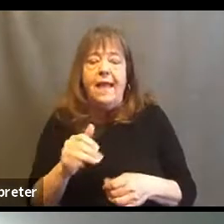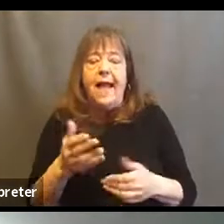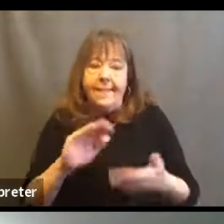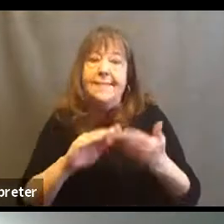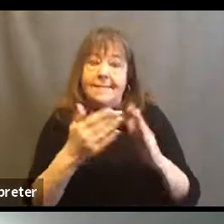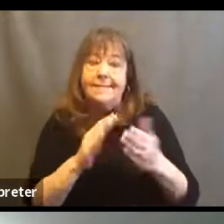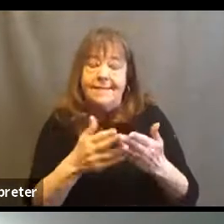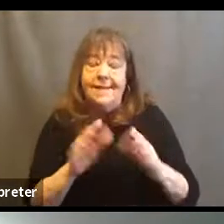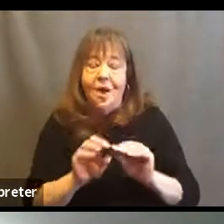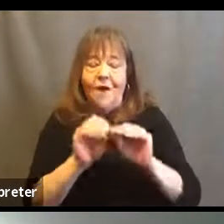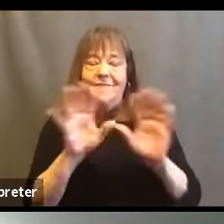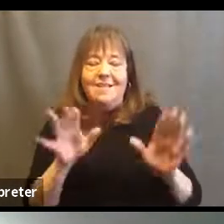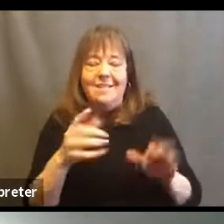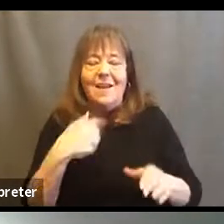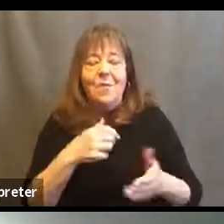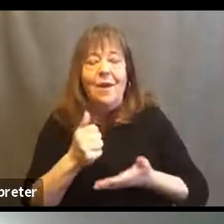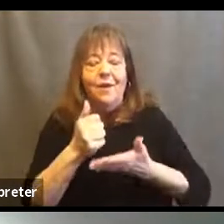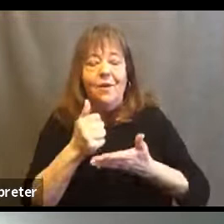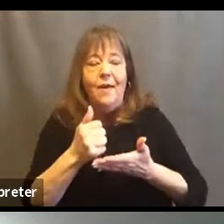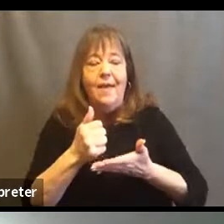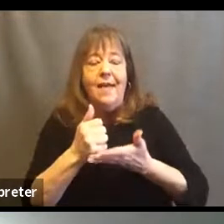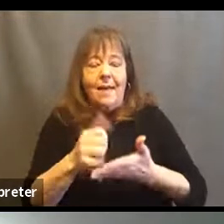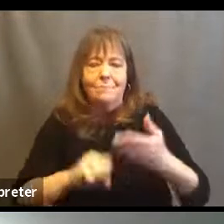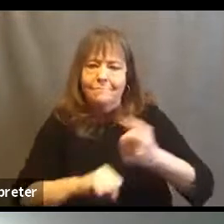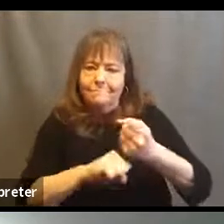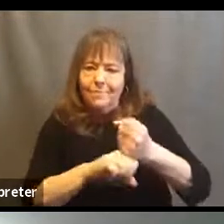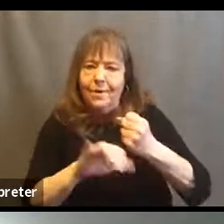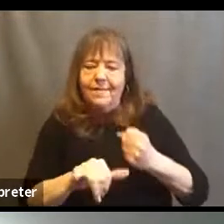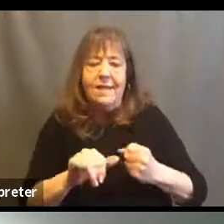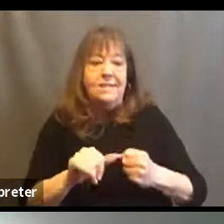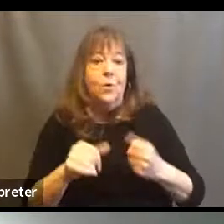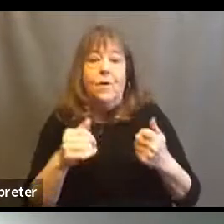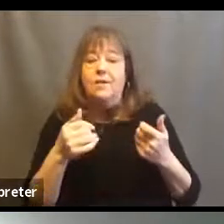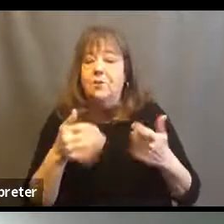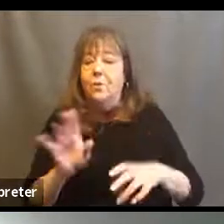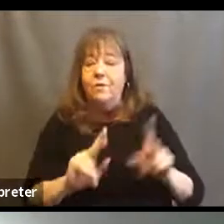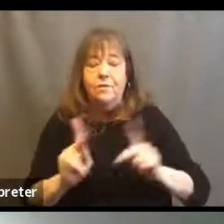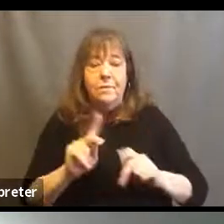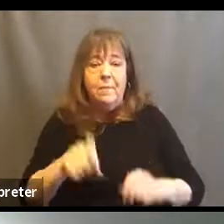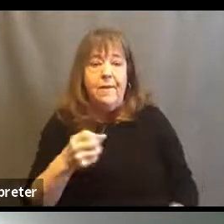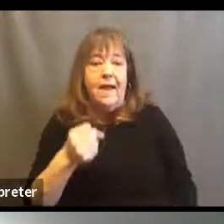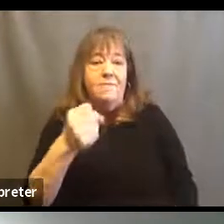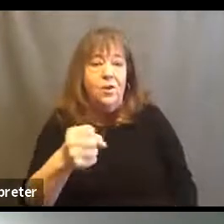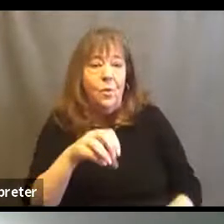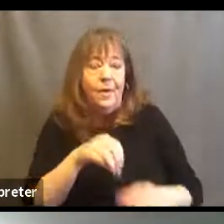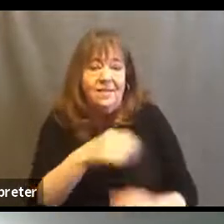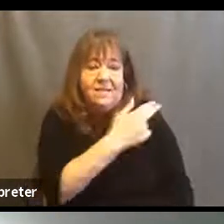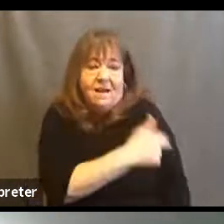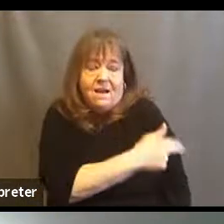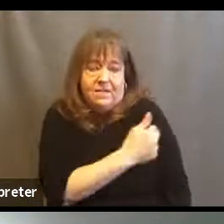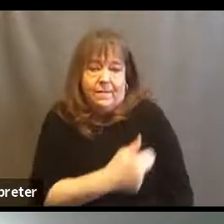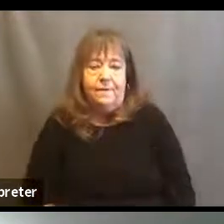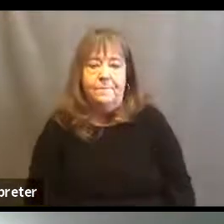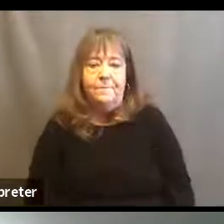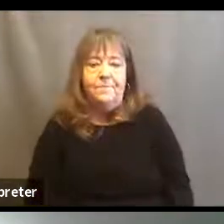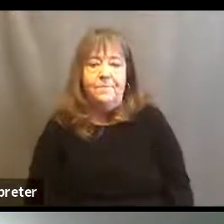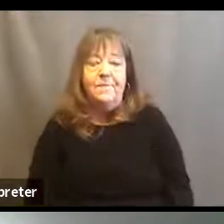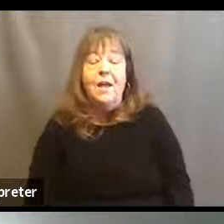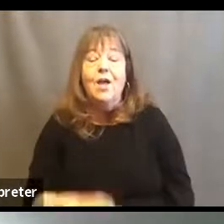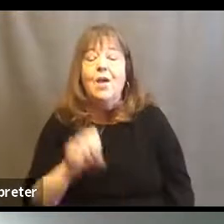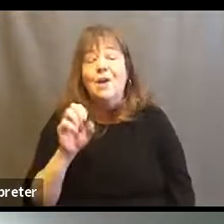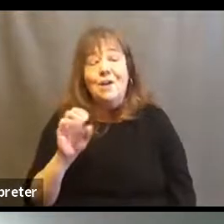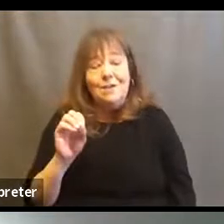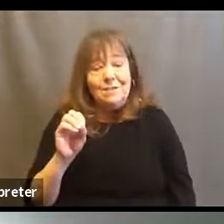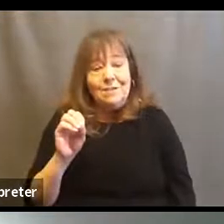obviously, and we are helping to support that initiative so we can prevent hospitalizations as much as possible.